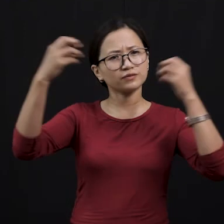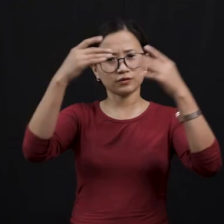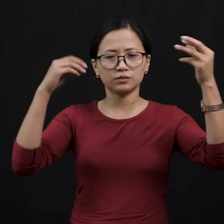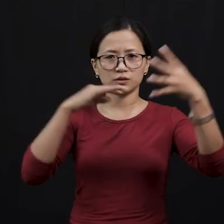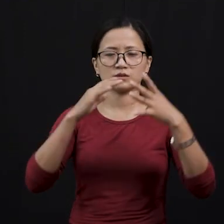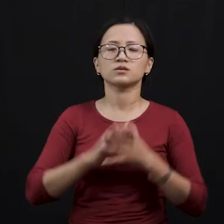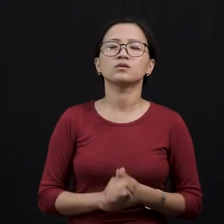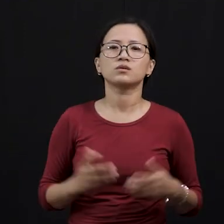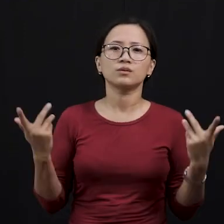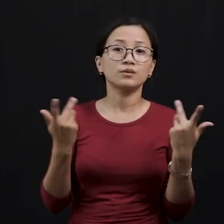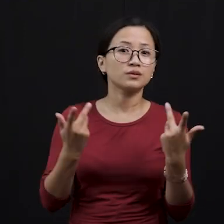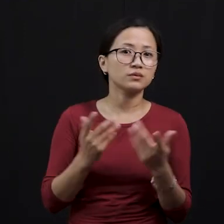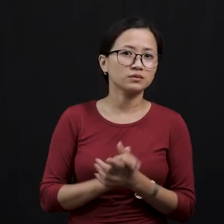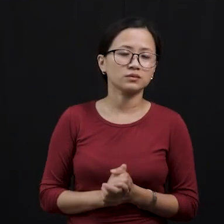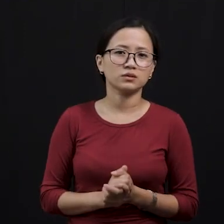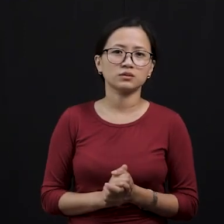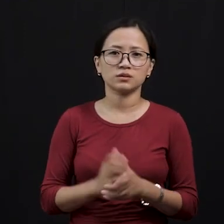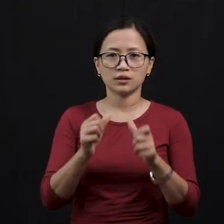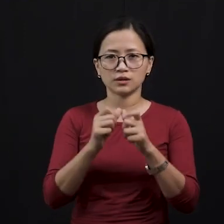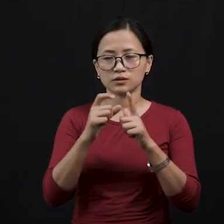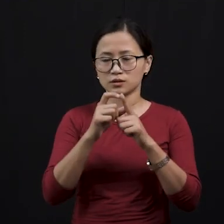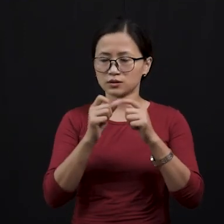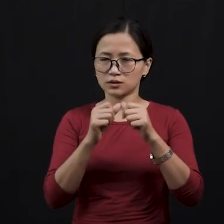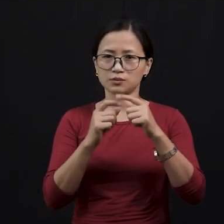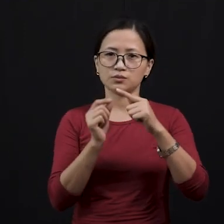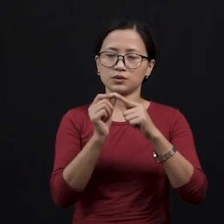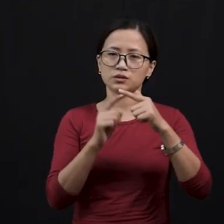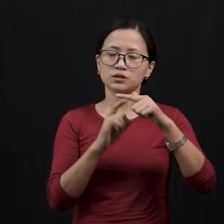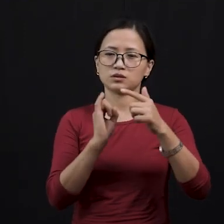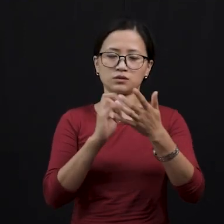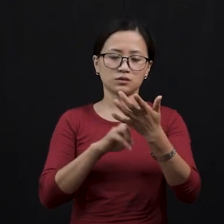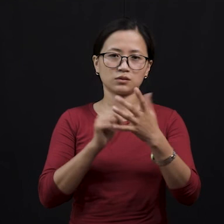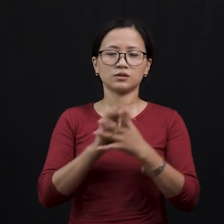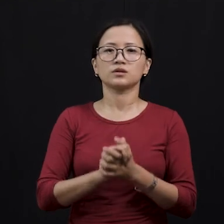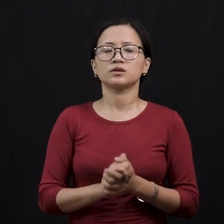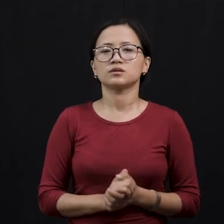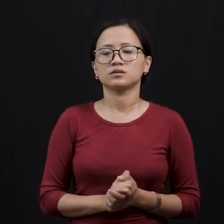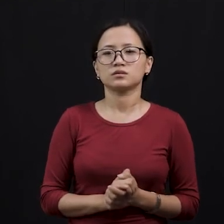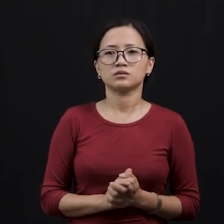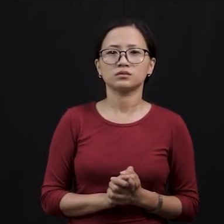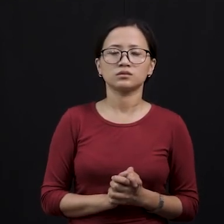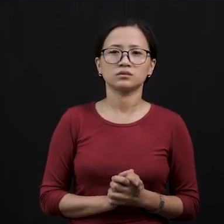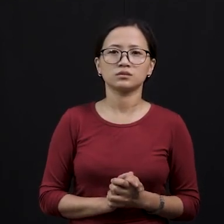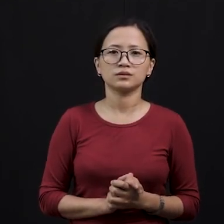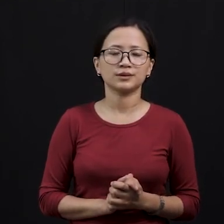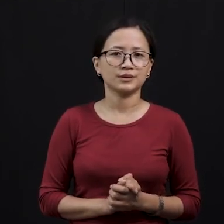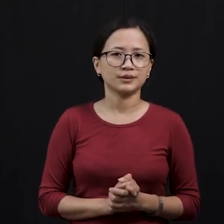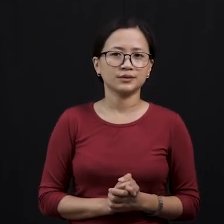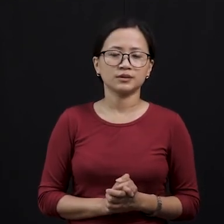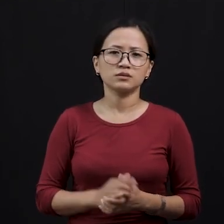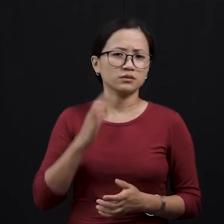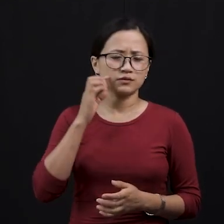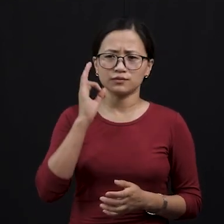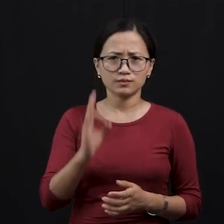called what? What is it called? Adaptation. Adaptation, okay? Adaptation is, it is